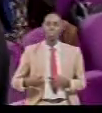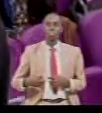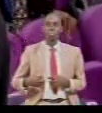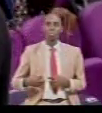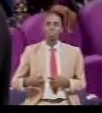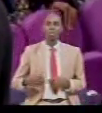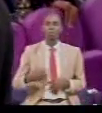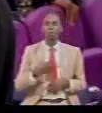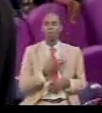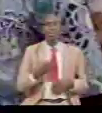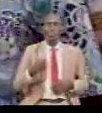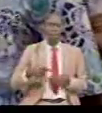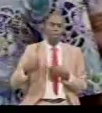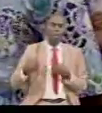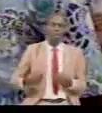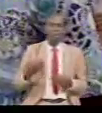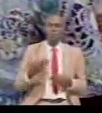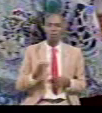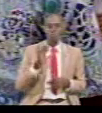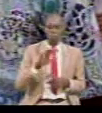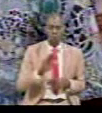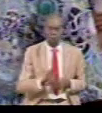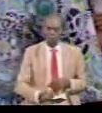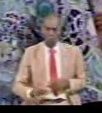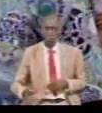and the heart of your seed, your children,